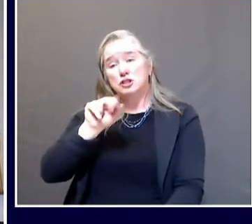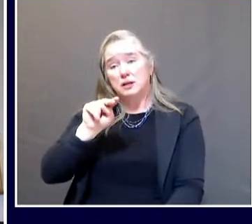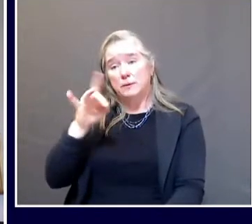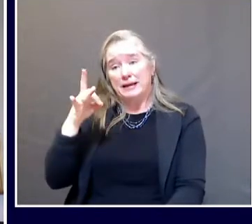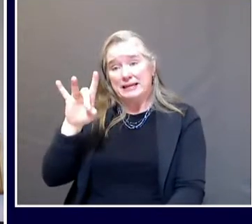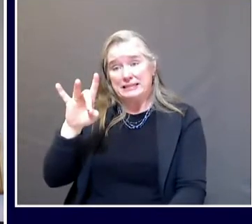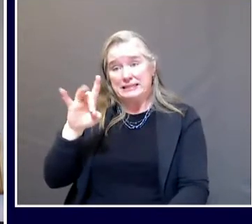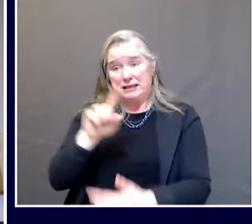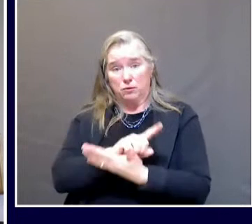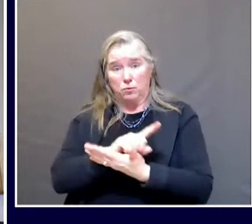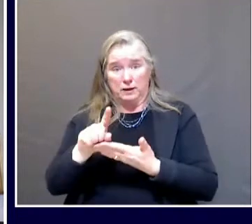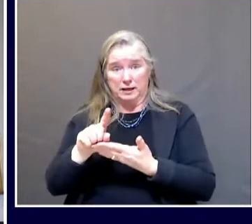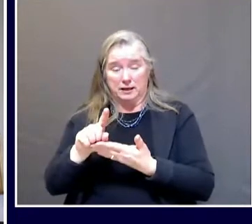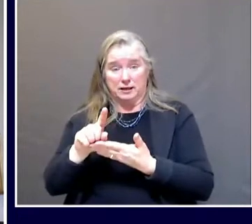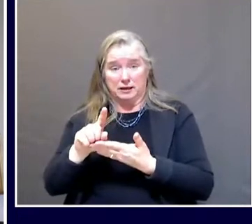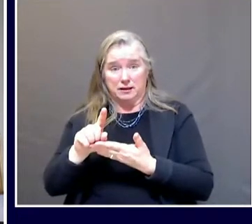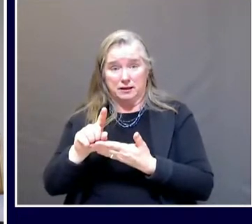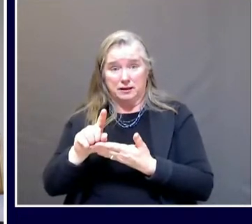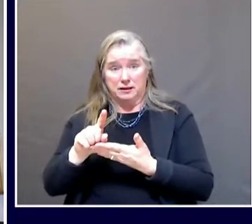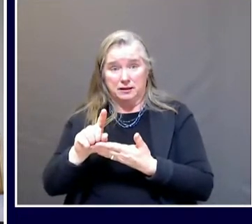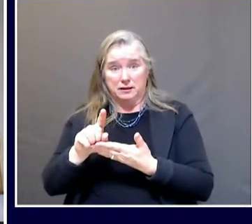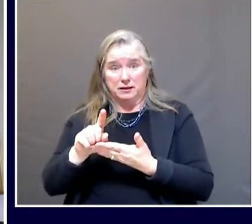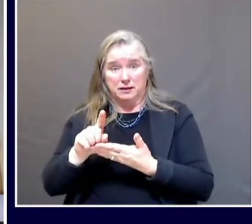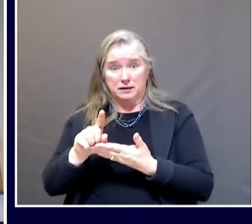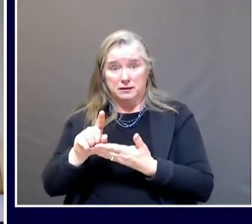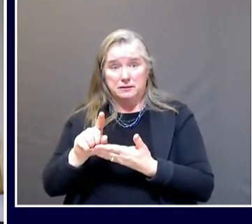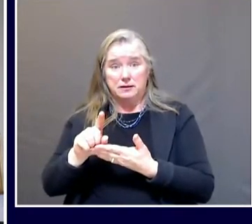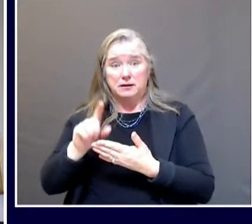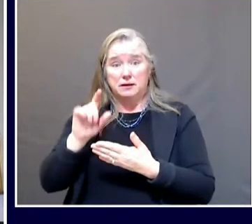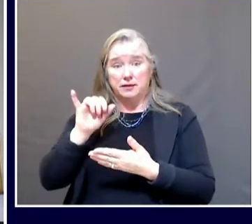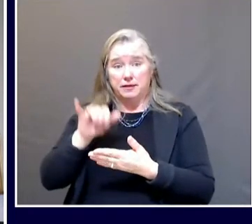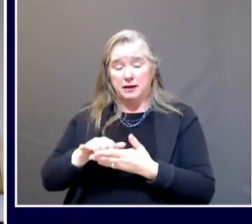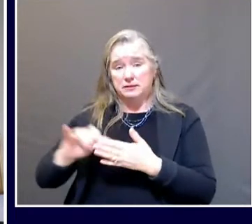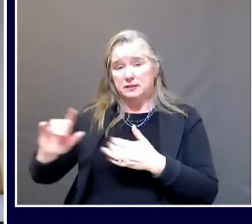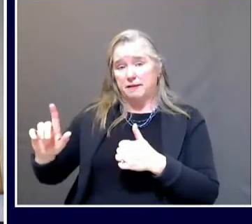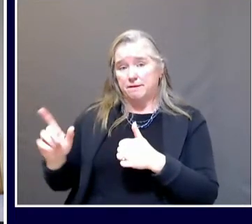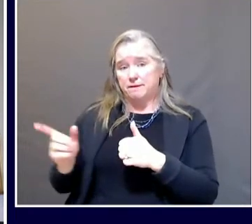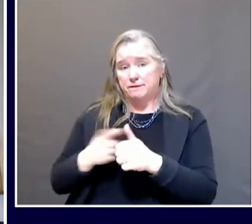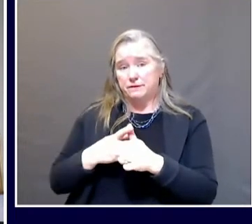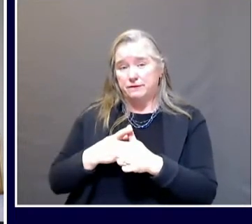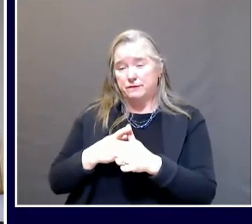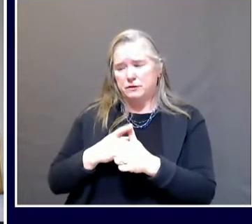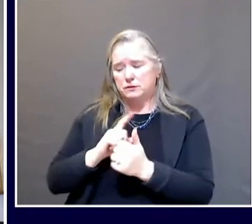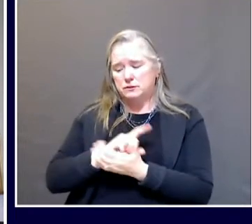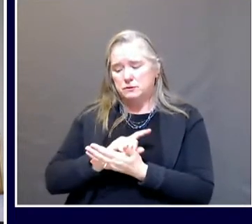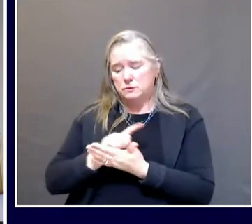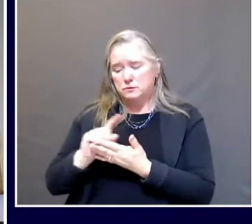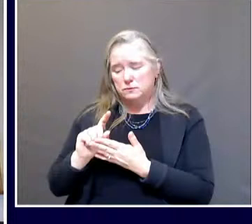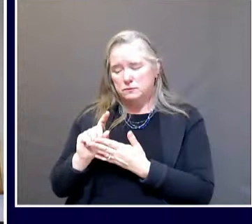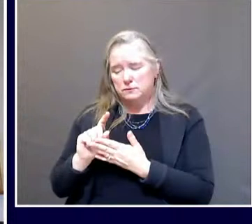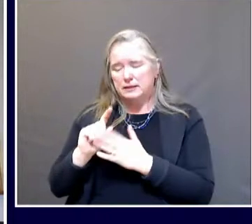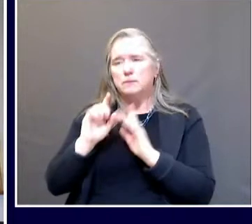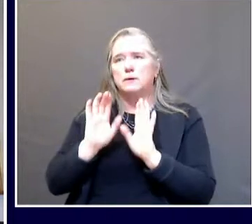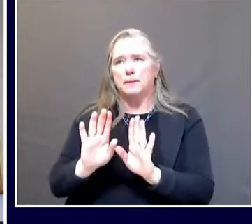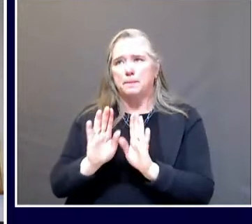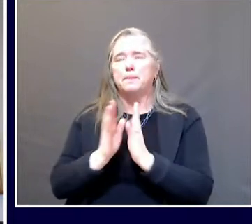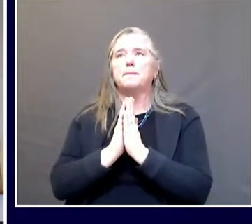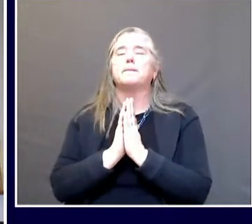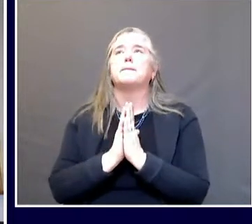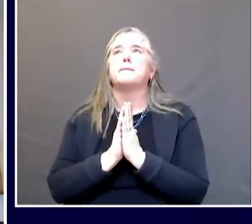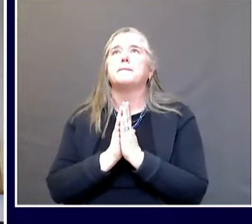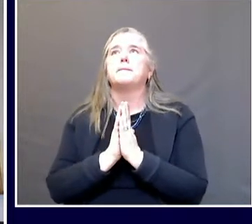in our allocations thus far, the first week where I think with the exception of